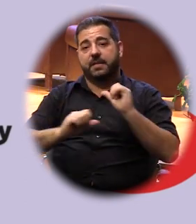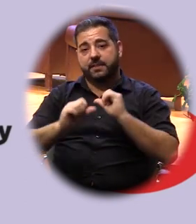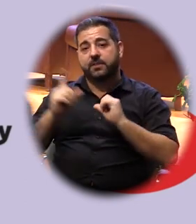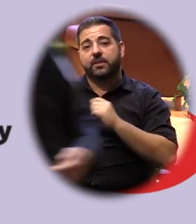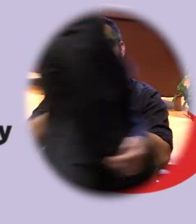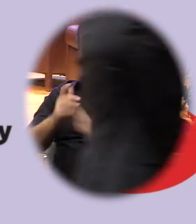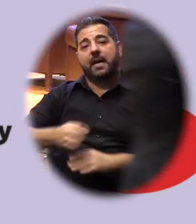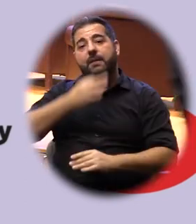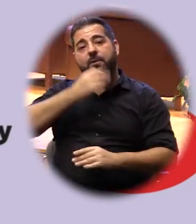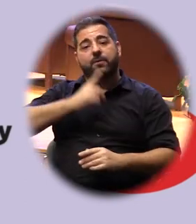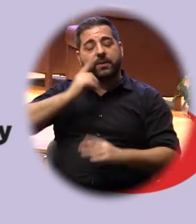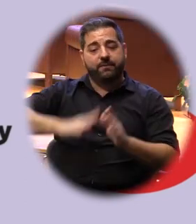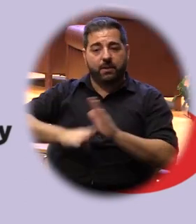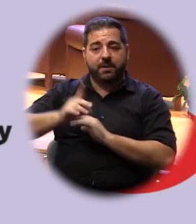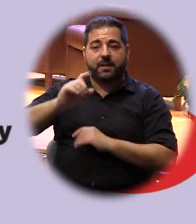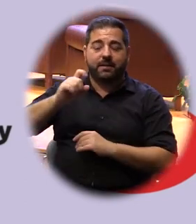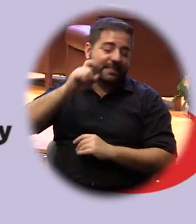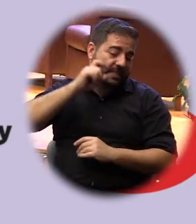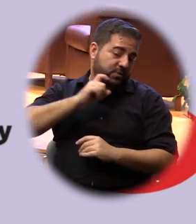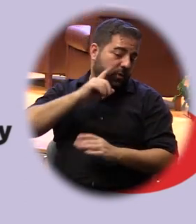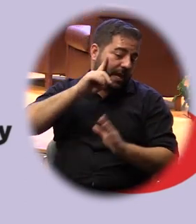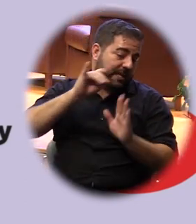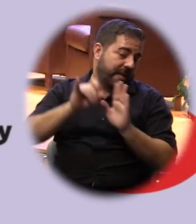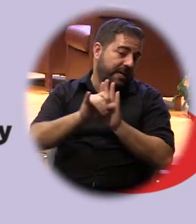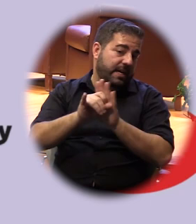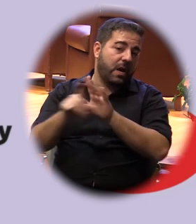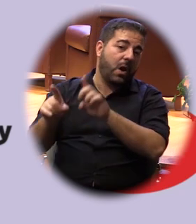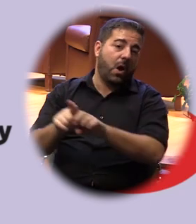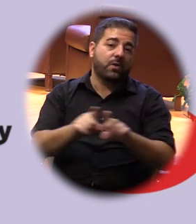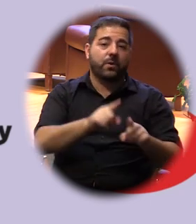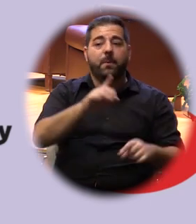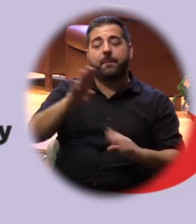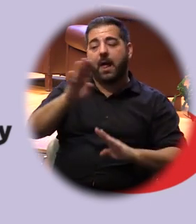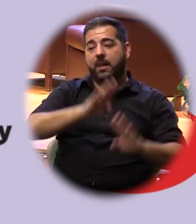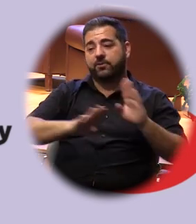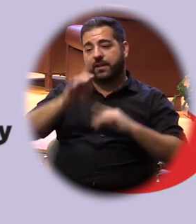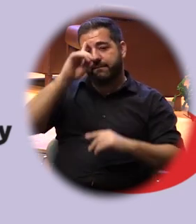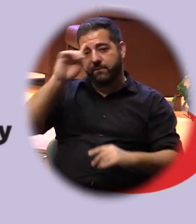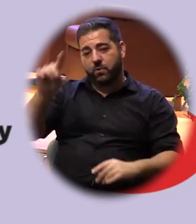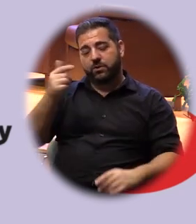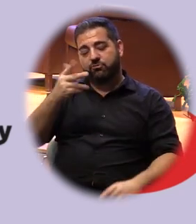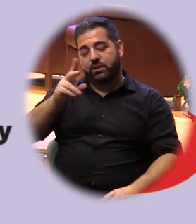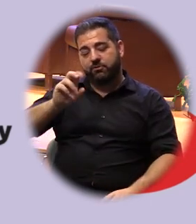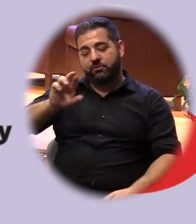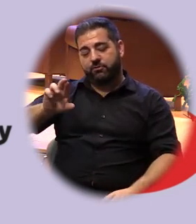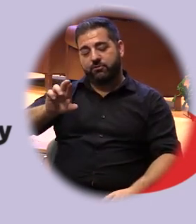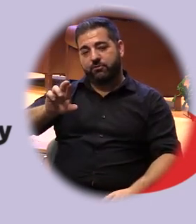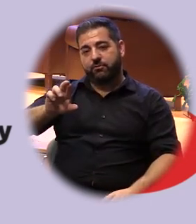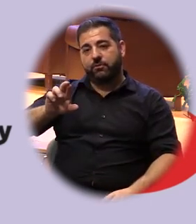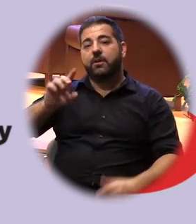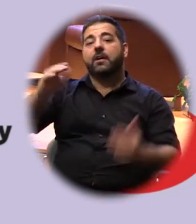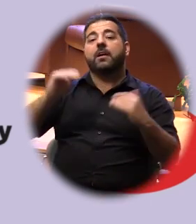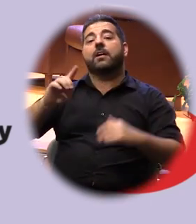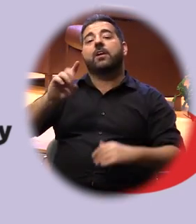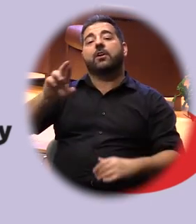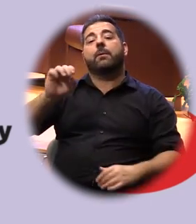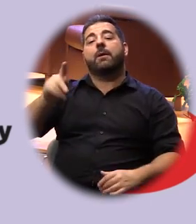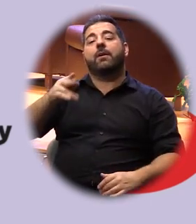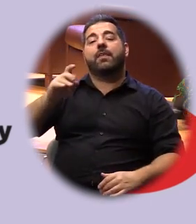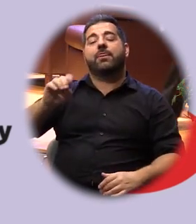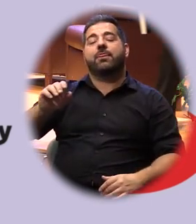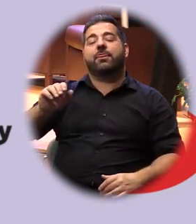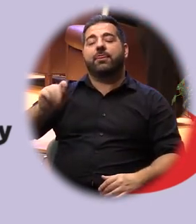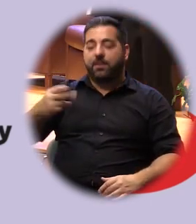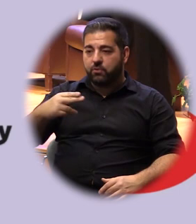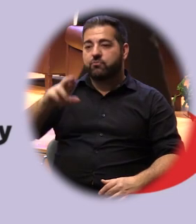leading expert on the development of sexual identity, as well as the biology of gender. Dr. Meredith Righteous is an